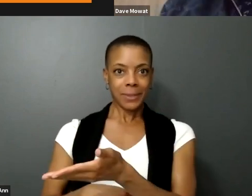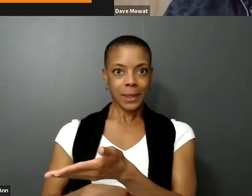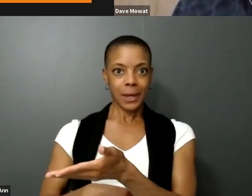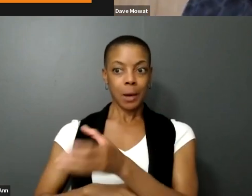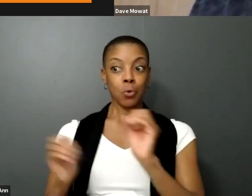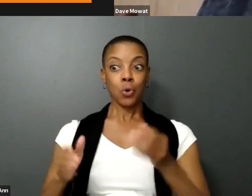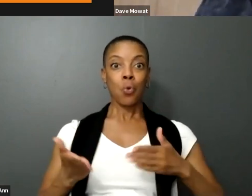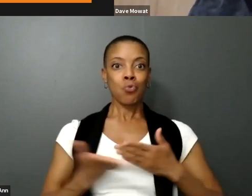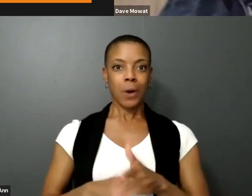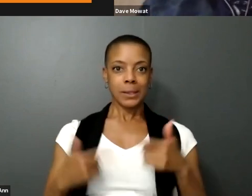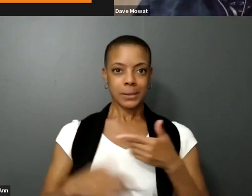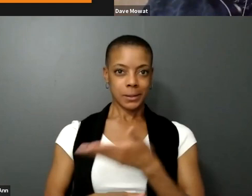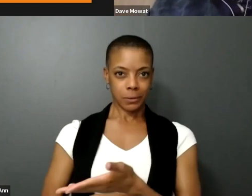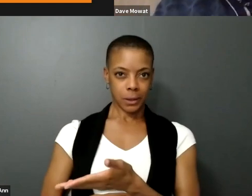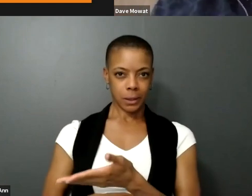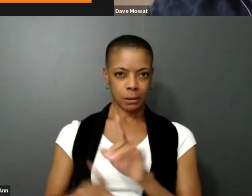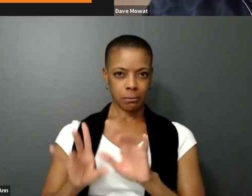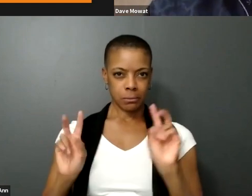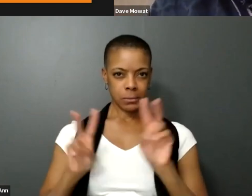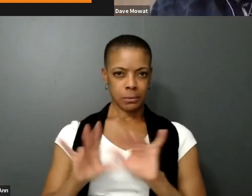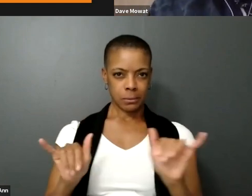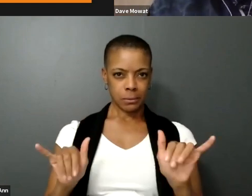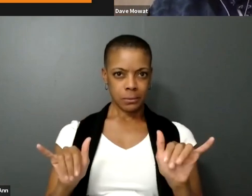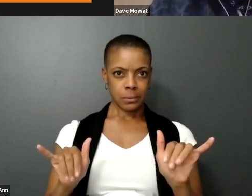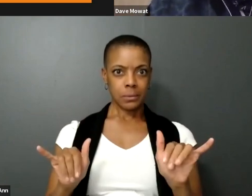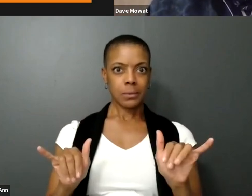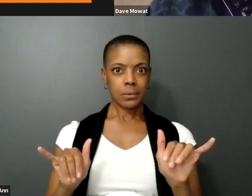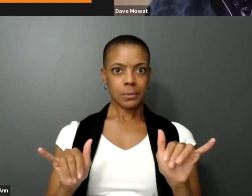reserve, this progressed over